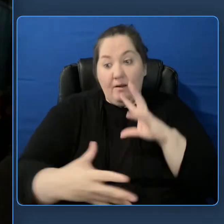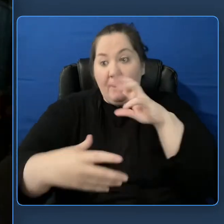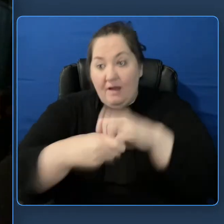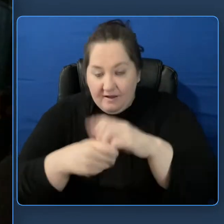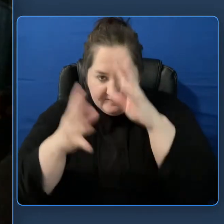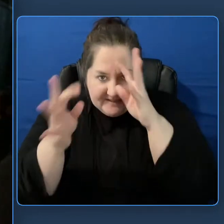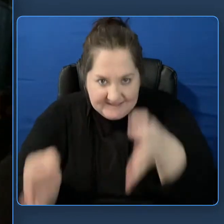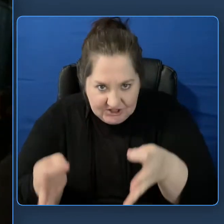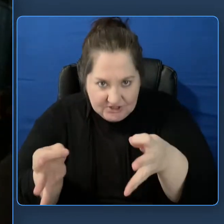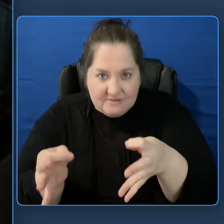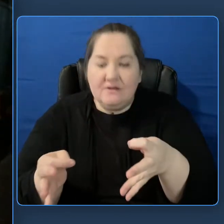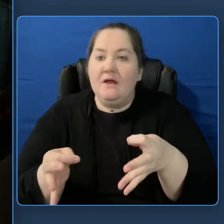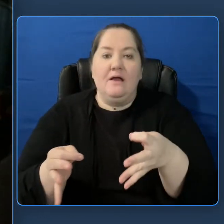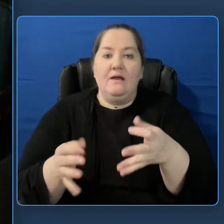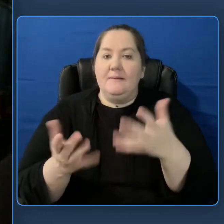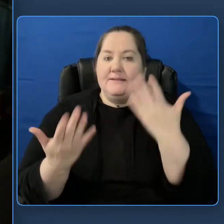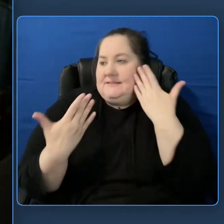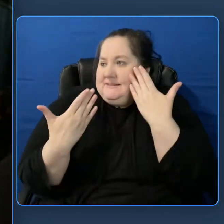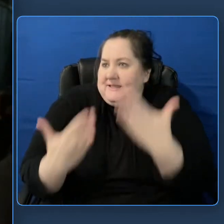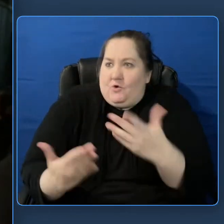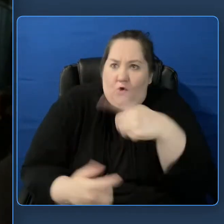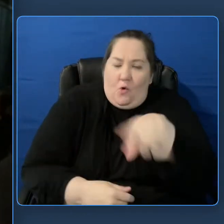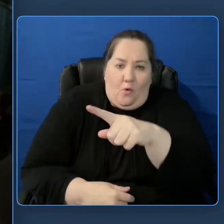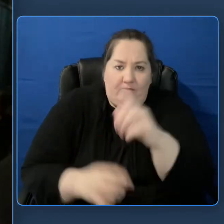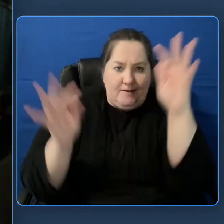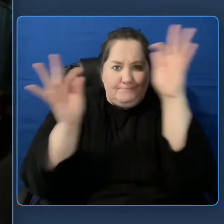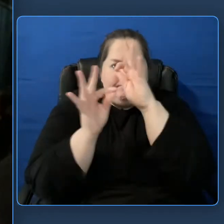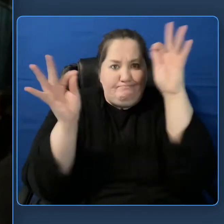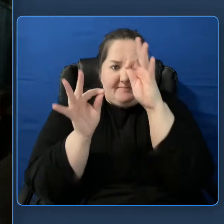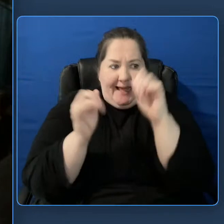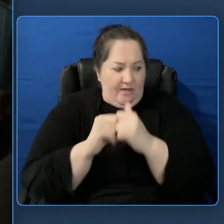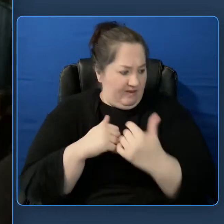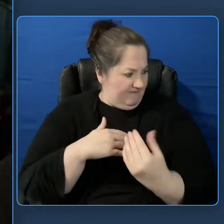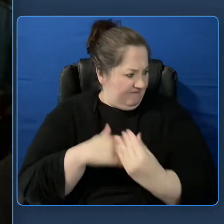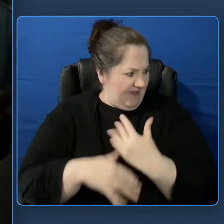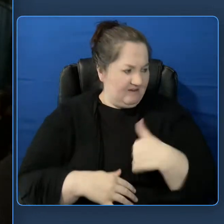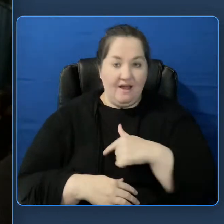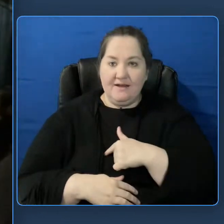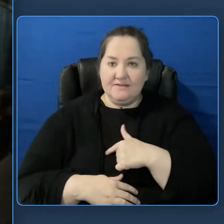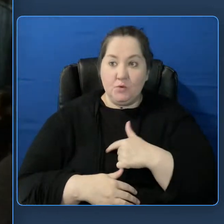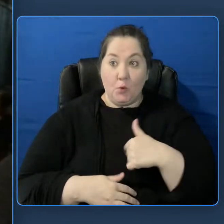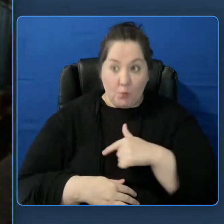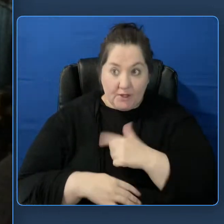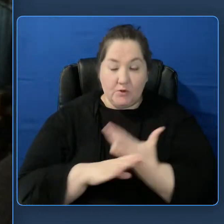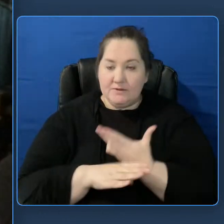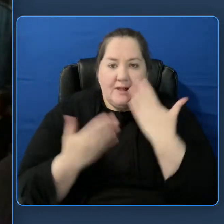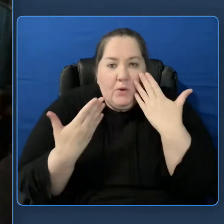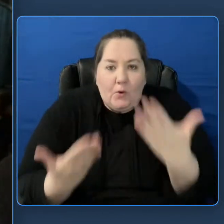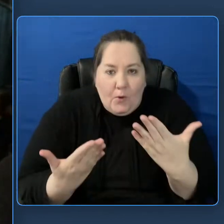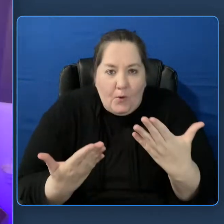how do they know what effects these things would have on us as the people that actually need to use them?